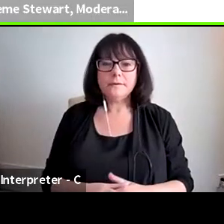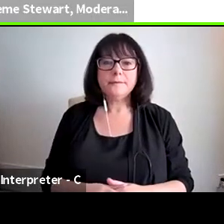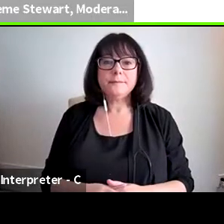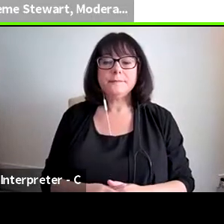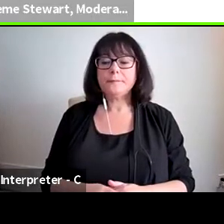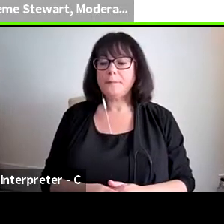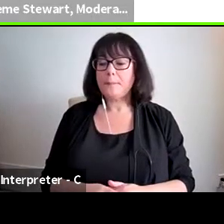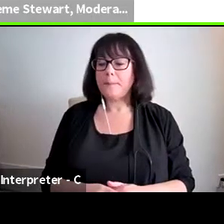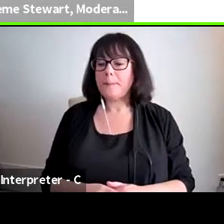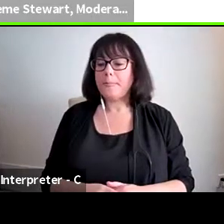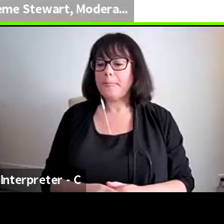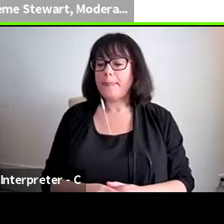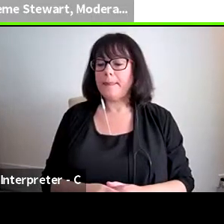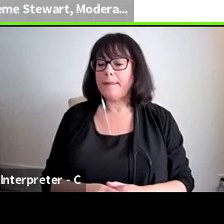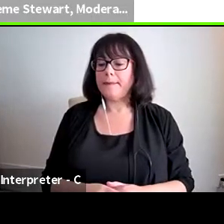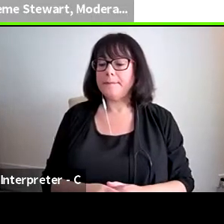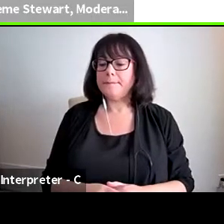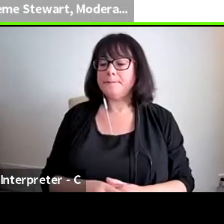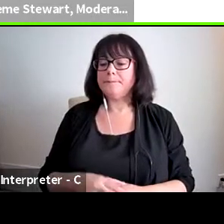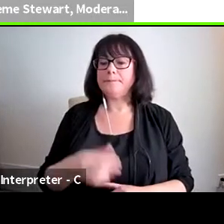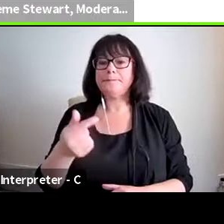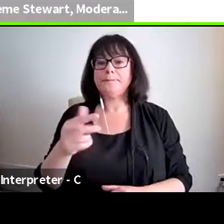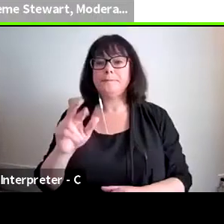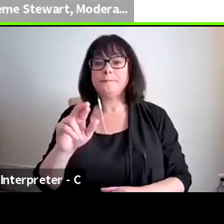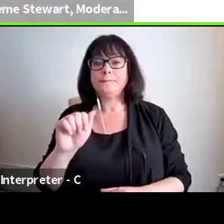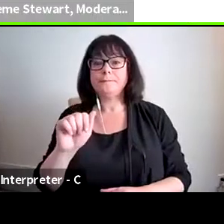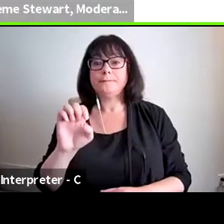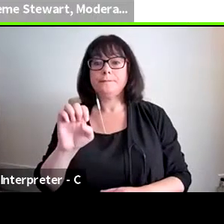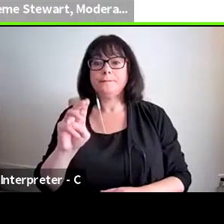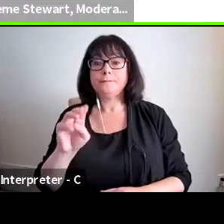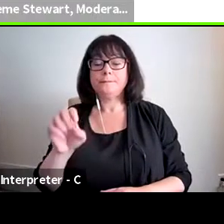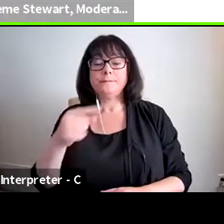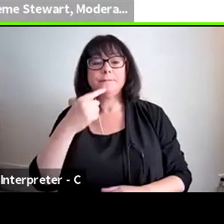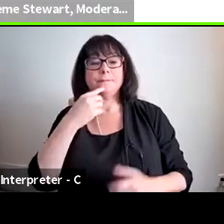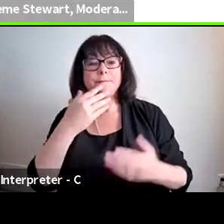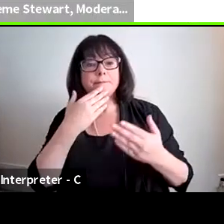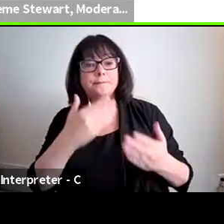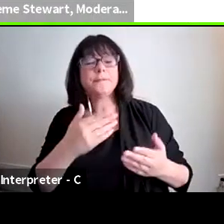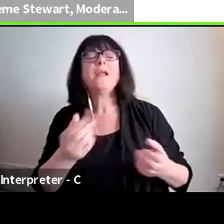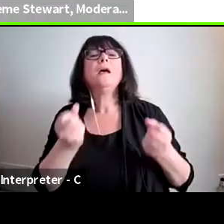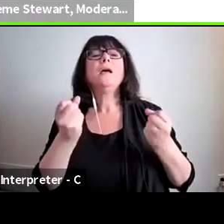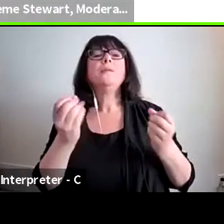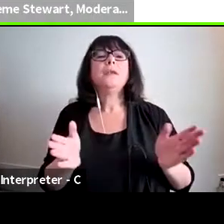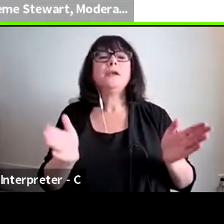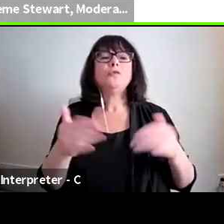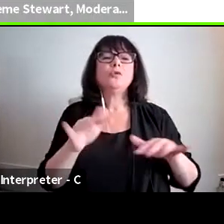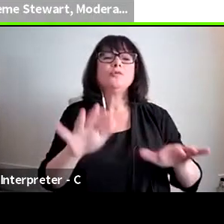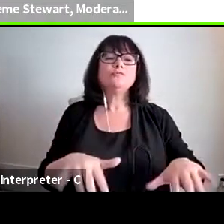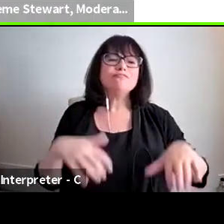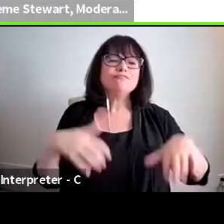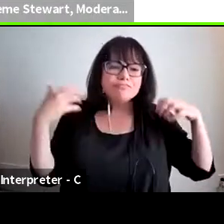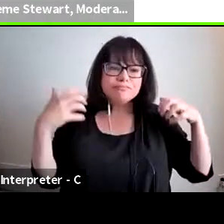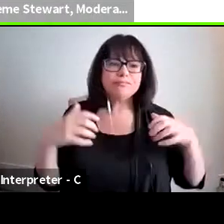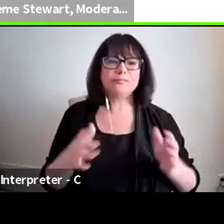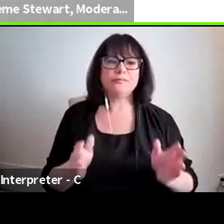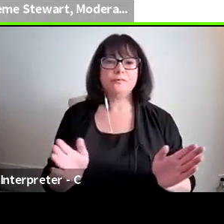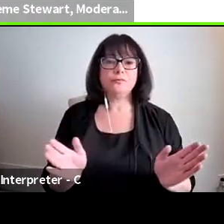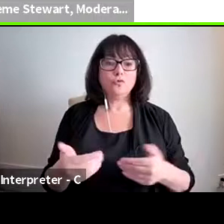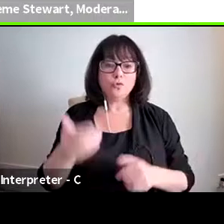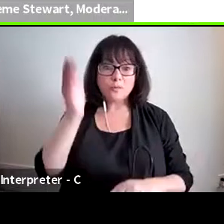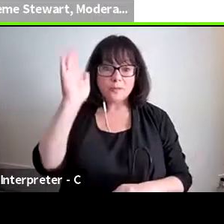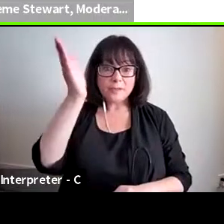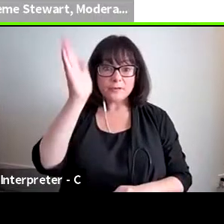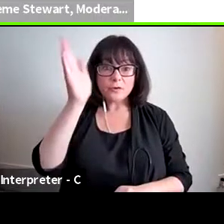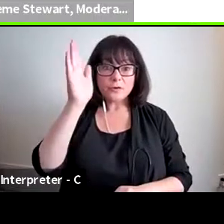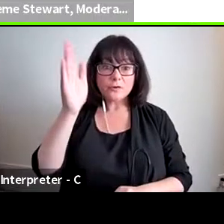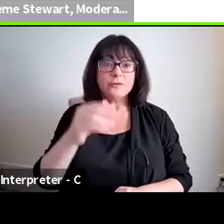Okay, thank you. So we have a question from a faculty member. Many lecture theaters and classrooms at both Keele and Glendon campuses are in a very poor